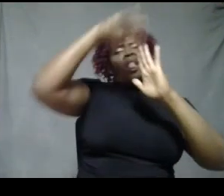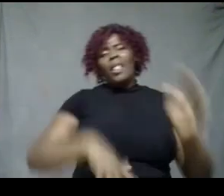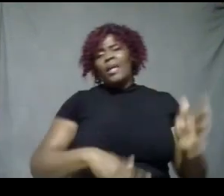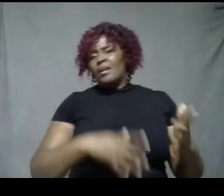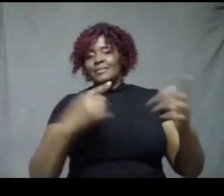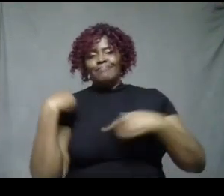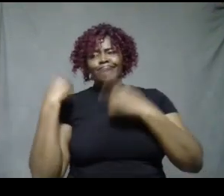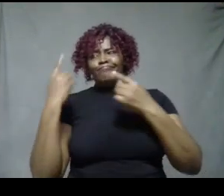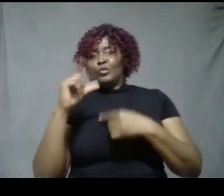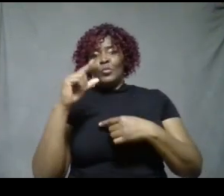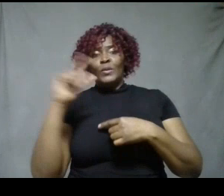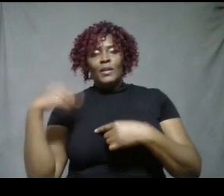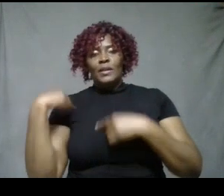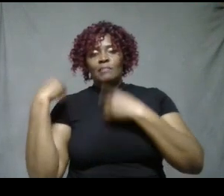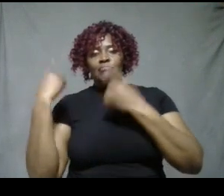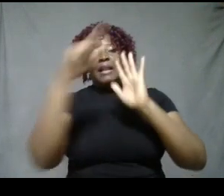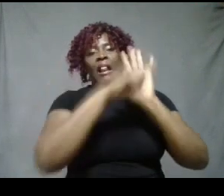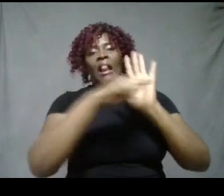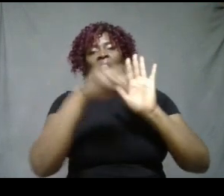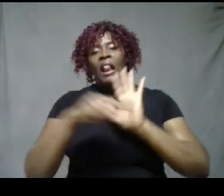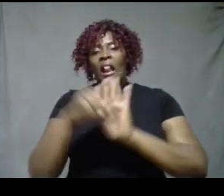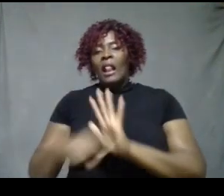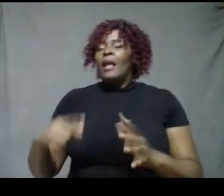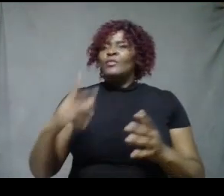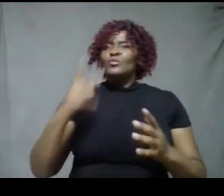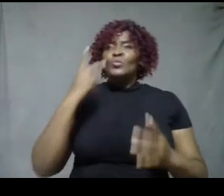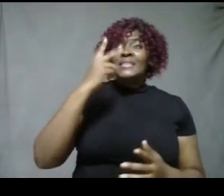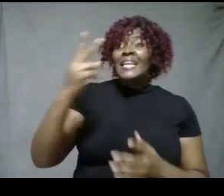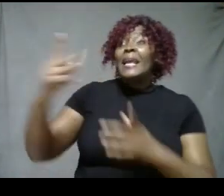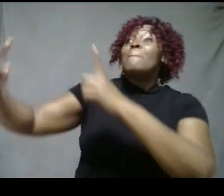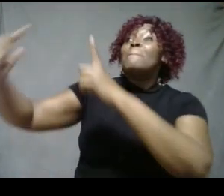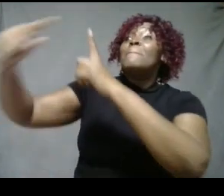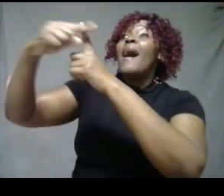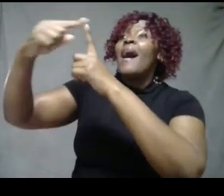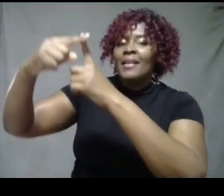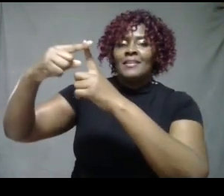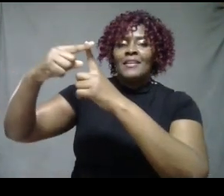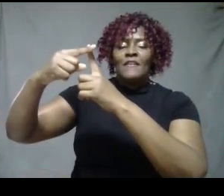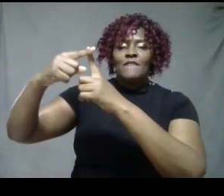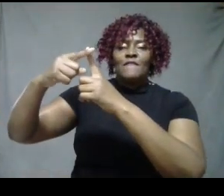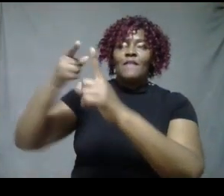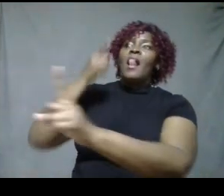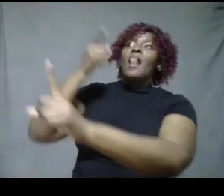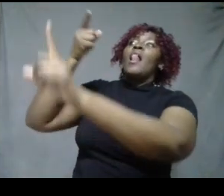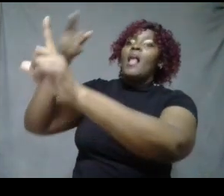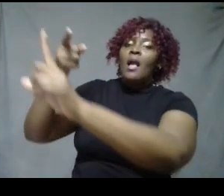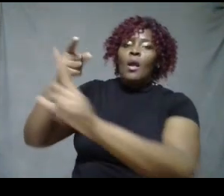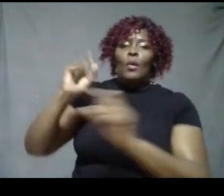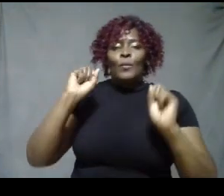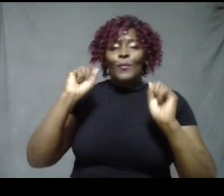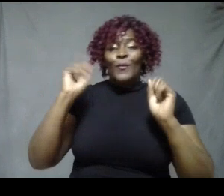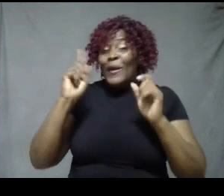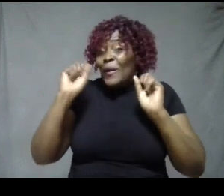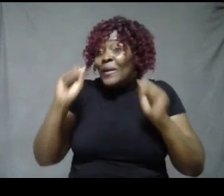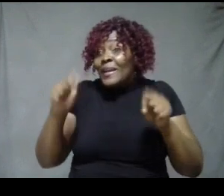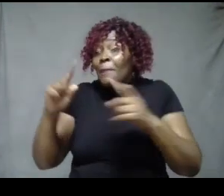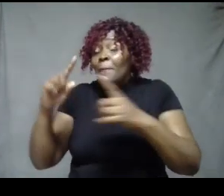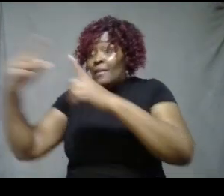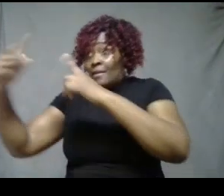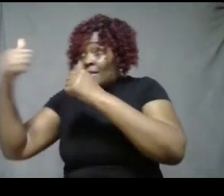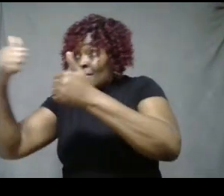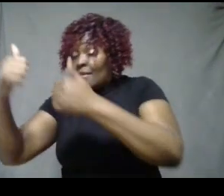honestly, and seeing a positive way out where it could be hopefully a win-win situation.